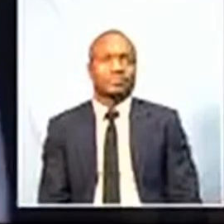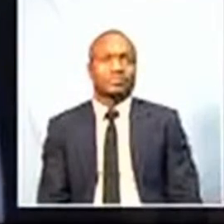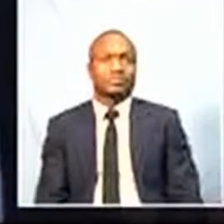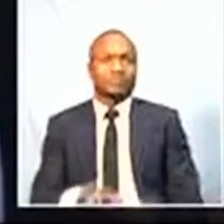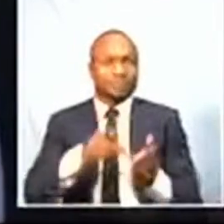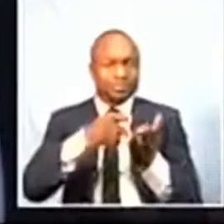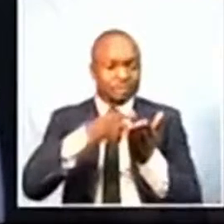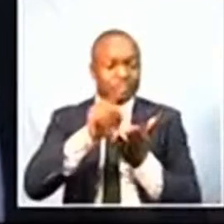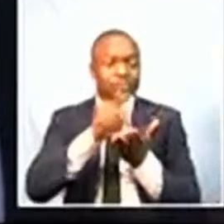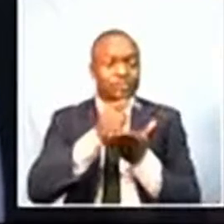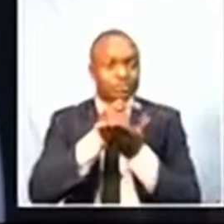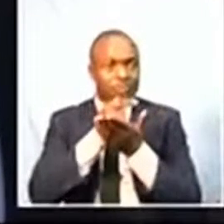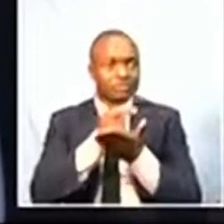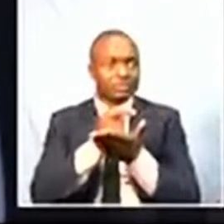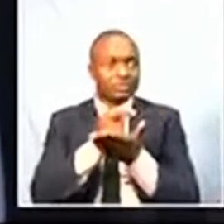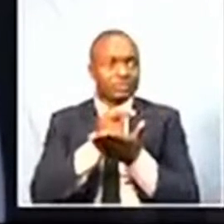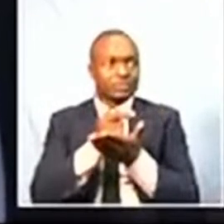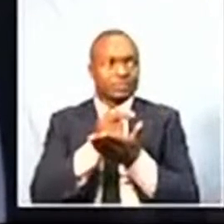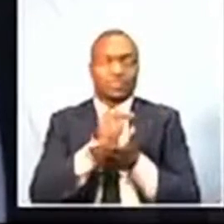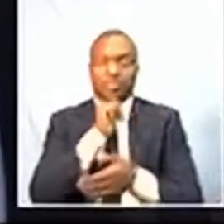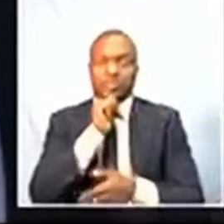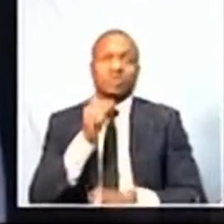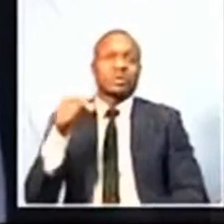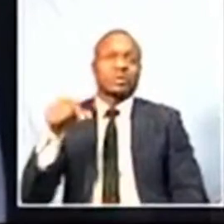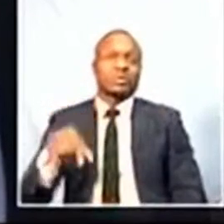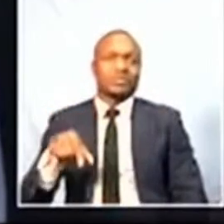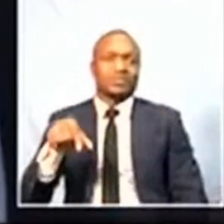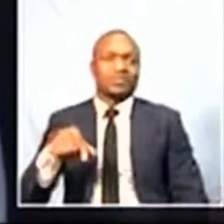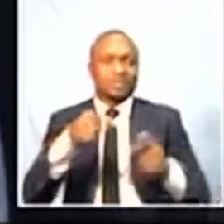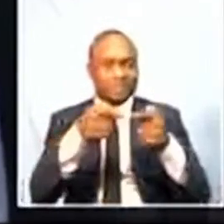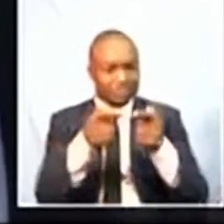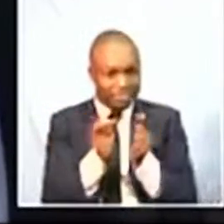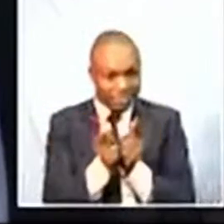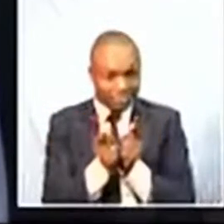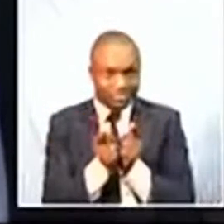Payment of grants to ineligible groups.